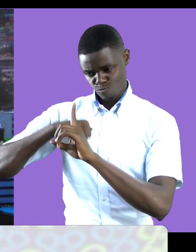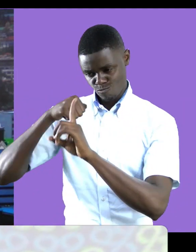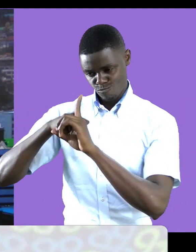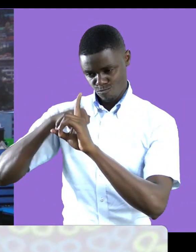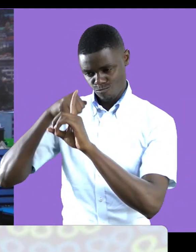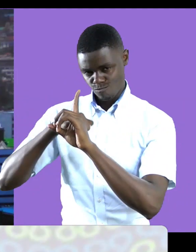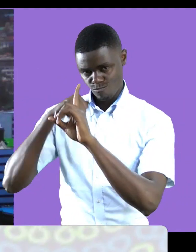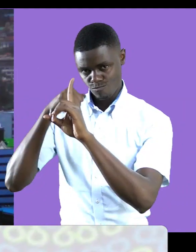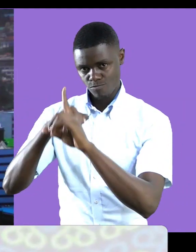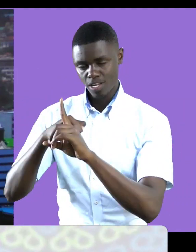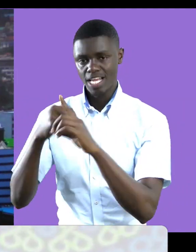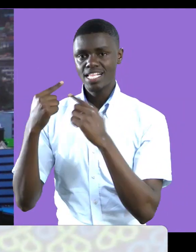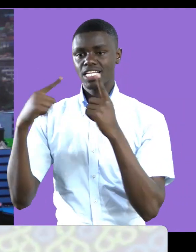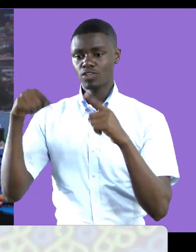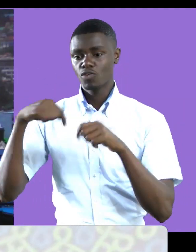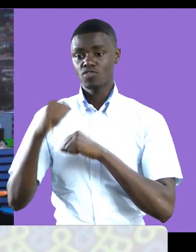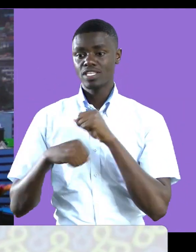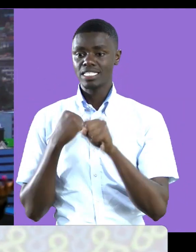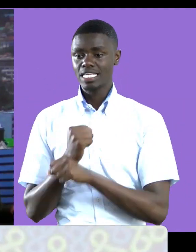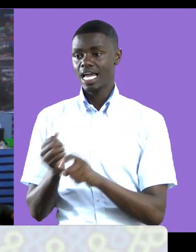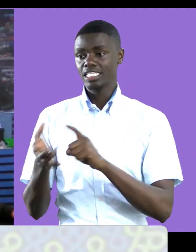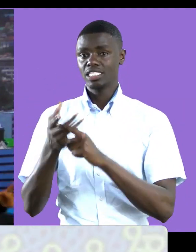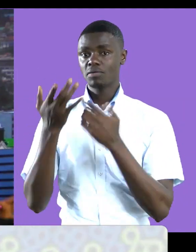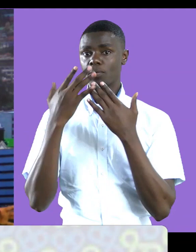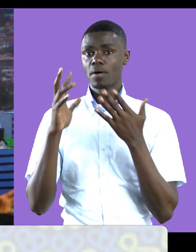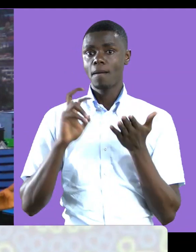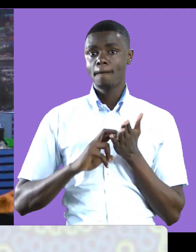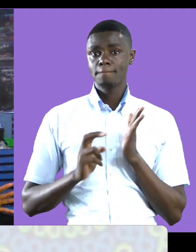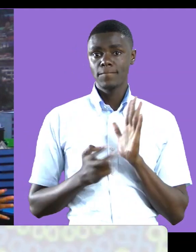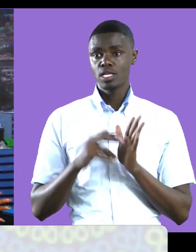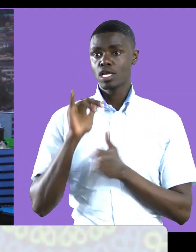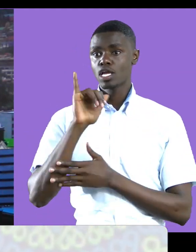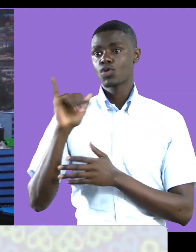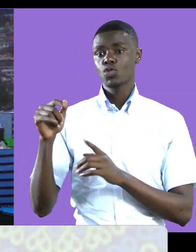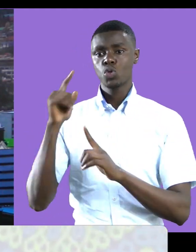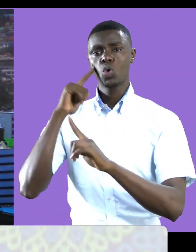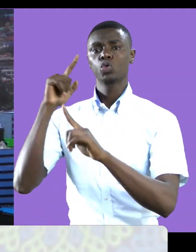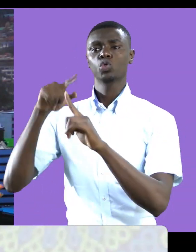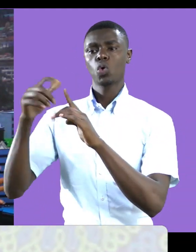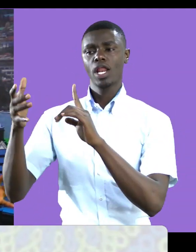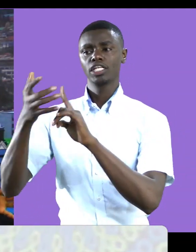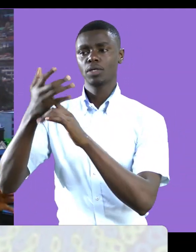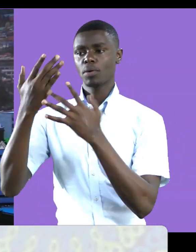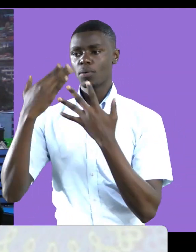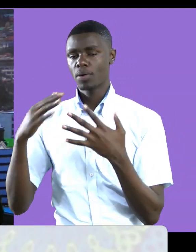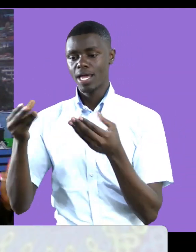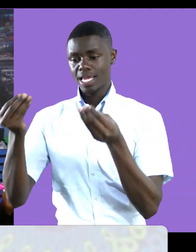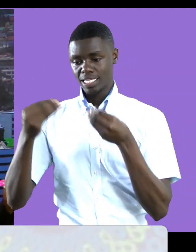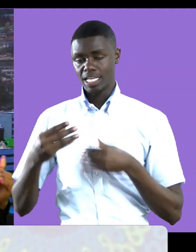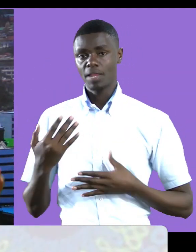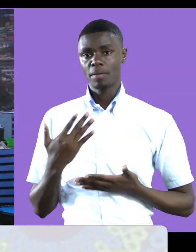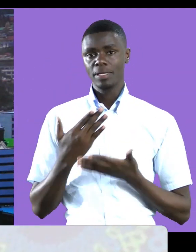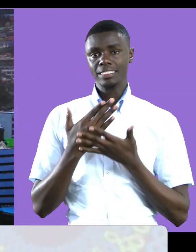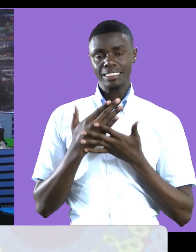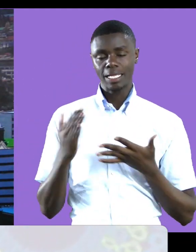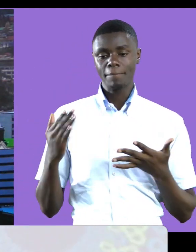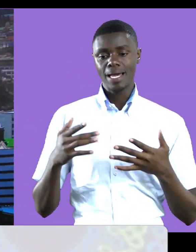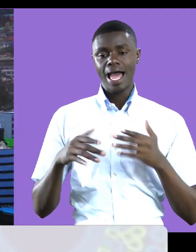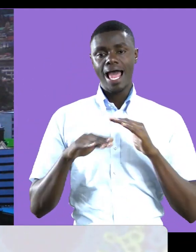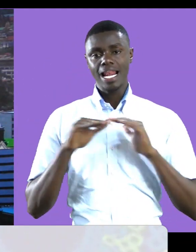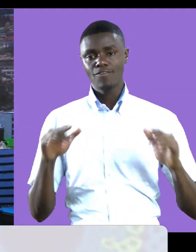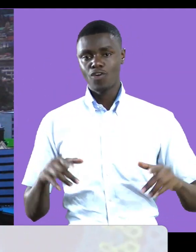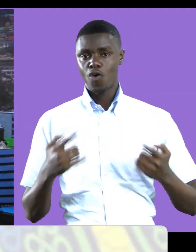success that I get this year zimekuwa achieved. Kumaanisha, those goals zenye zimekuwa achieved zinanipea some level of success. I like that.